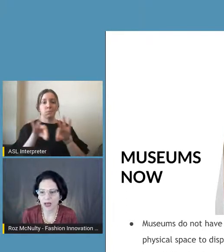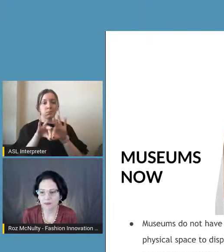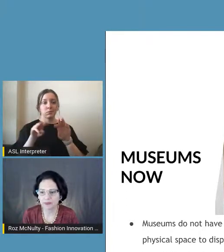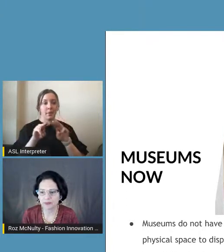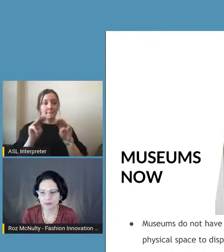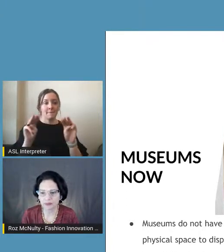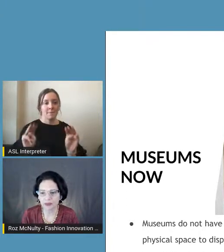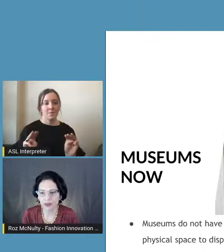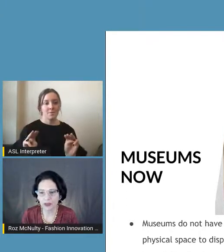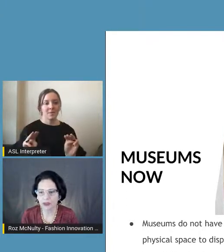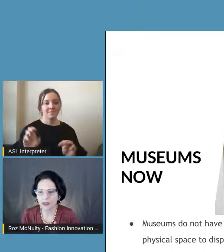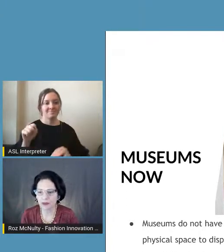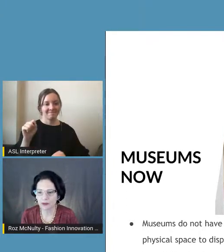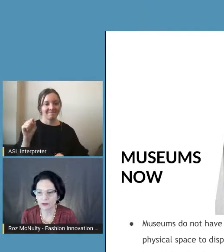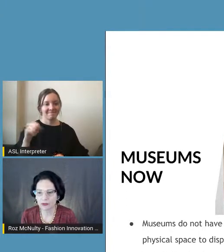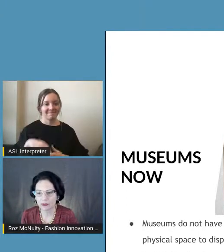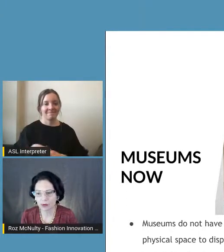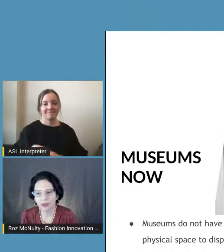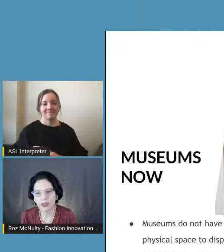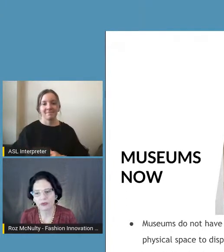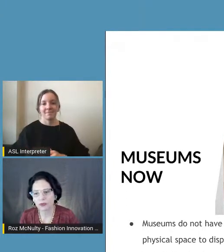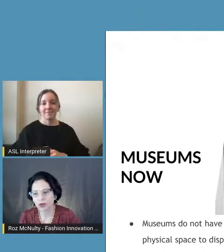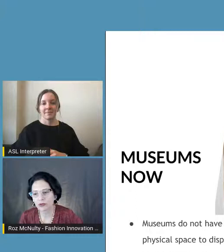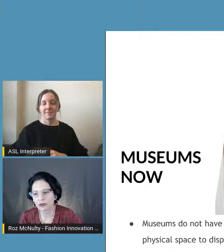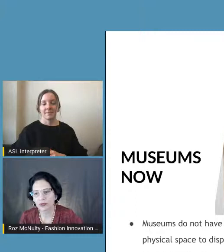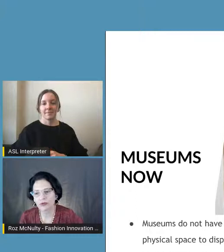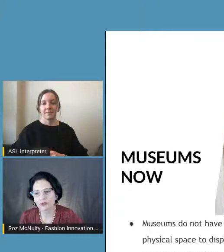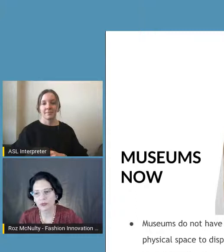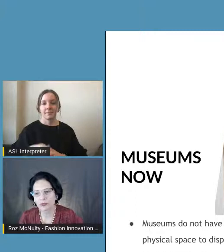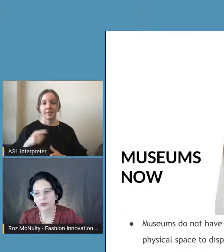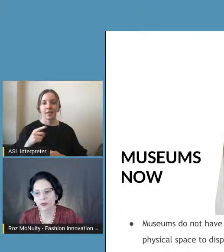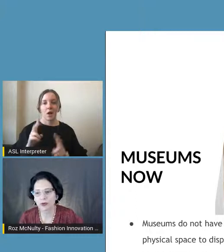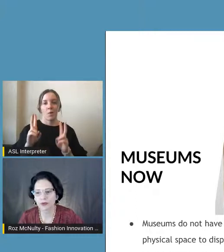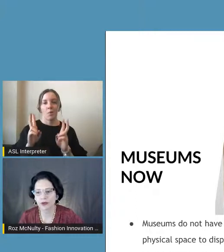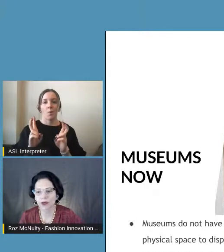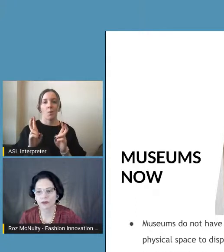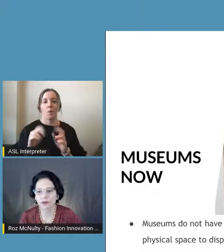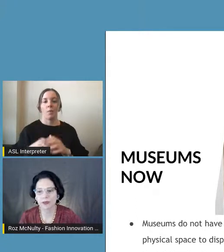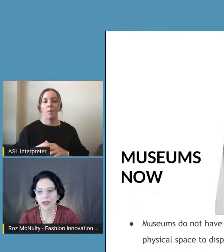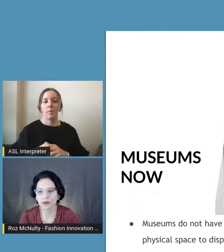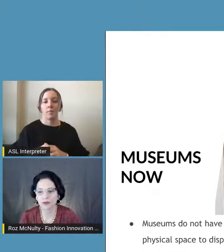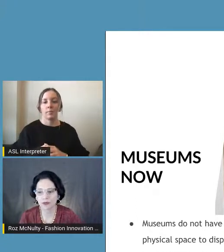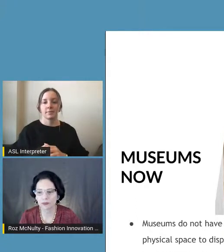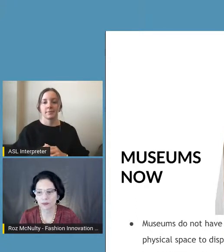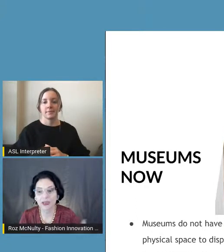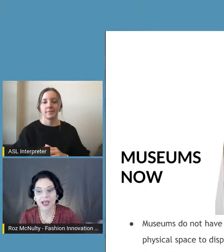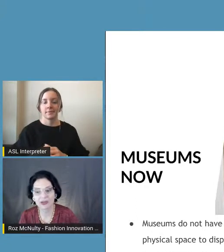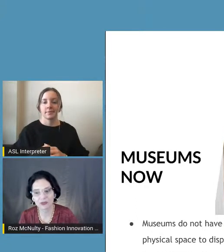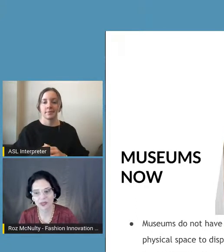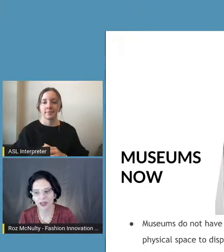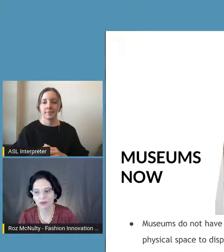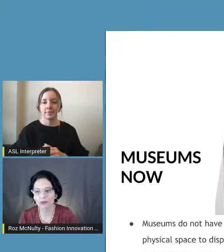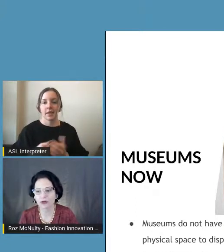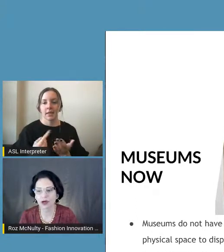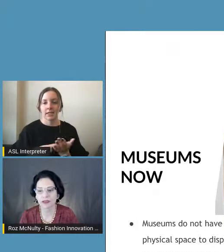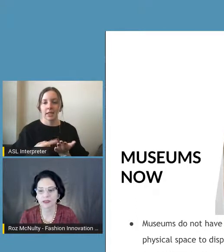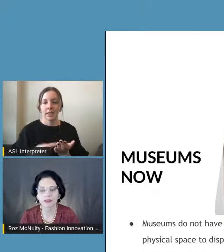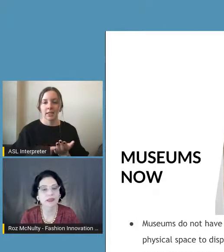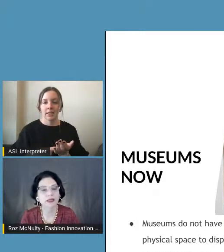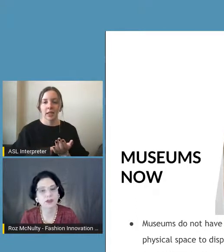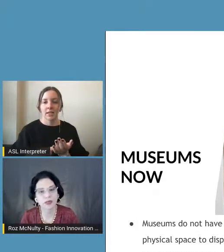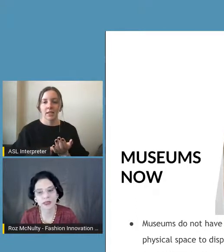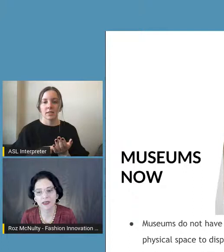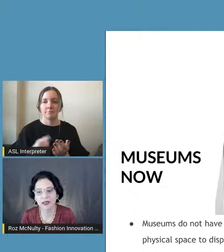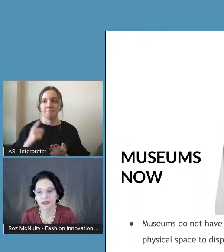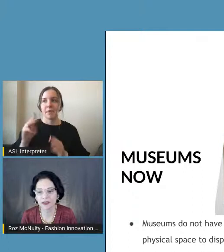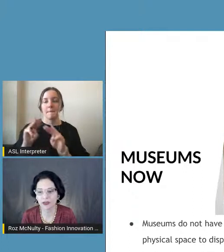museums. This quote here from Dr. Christopher Brewer talks about, from the National Gallery of Scotland,